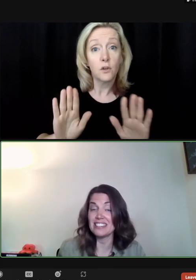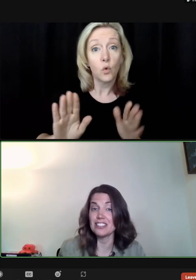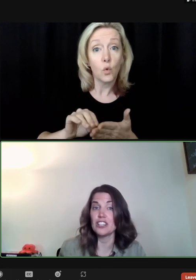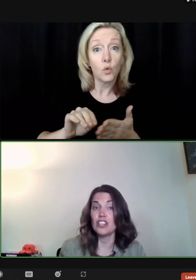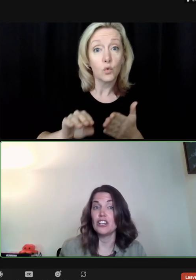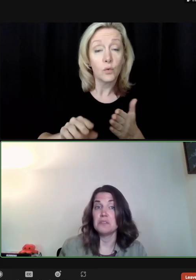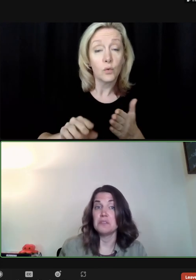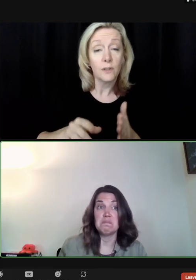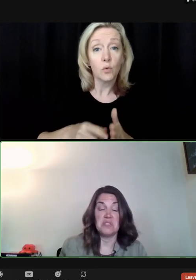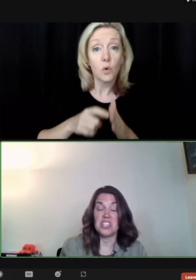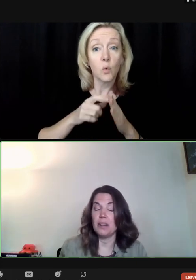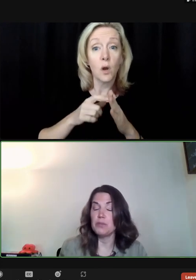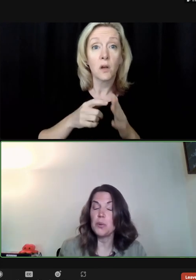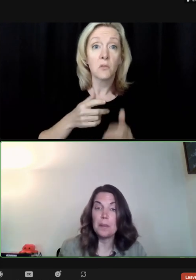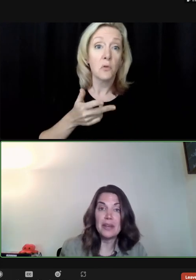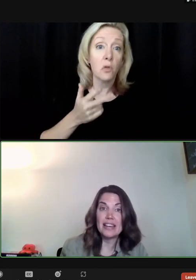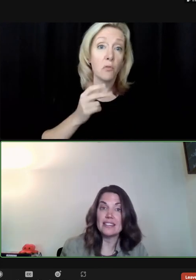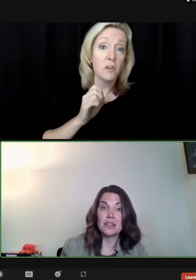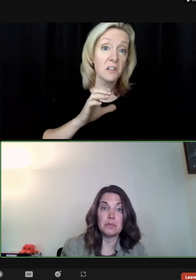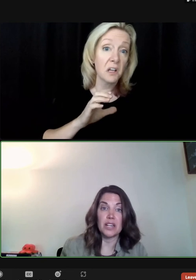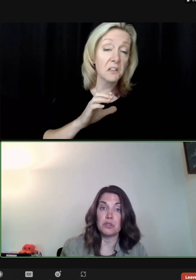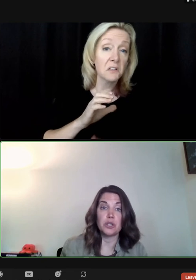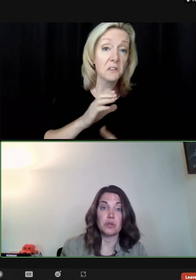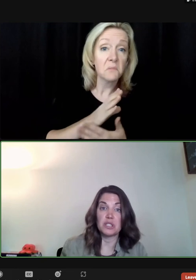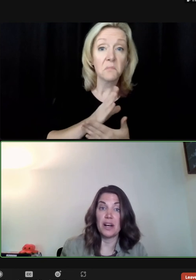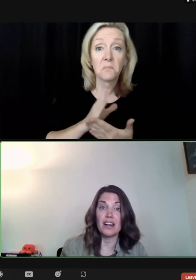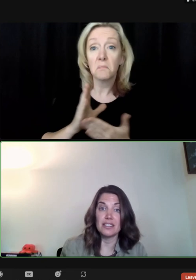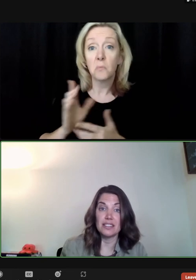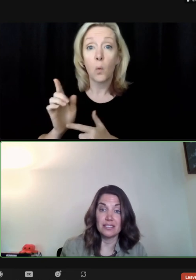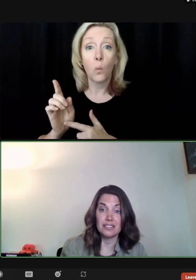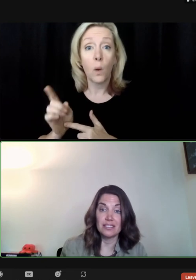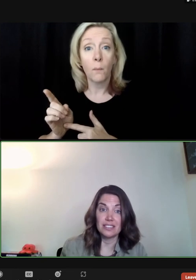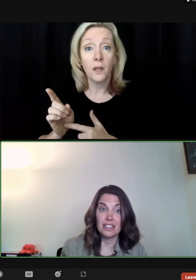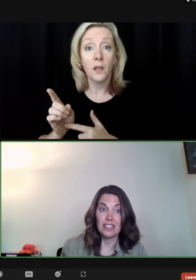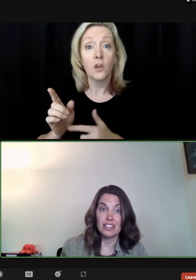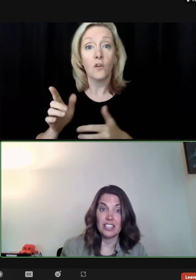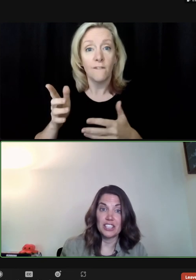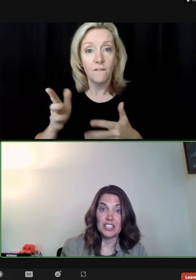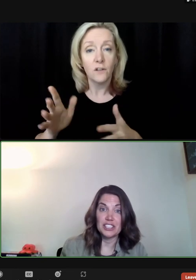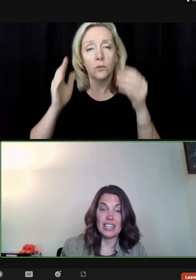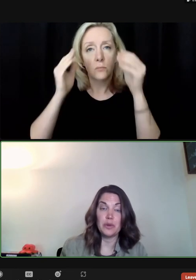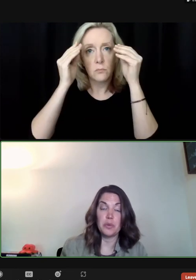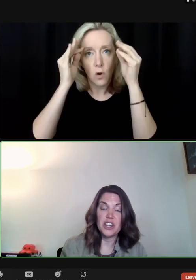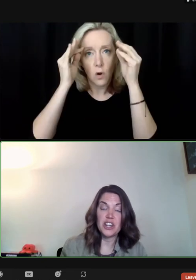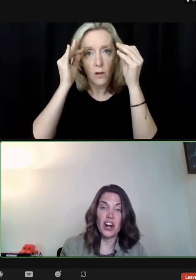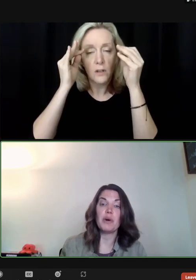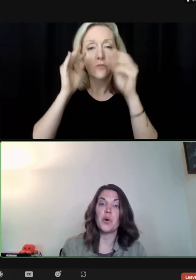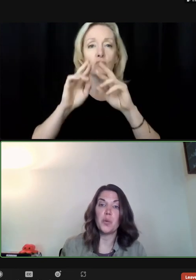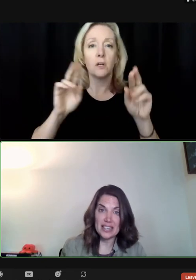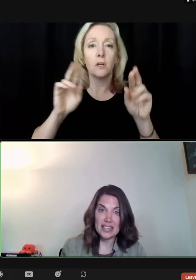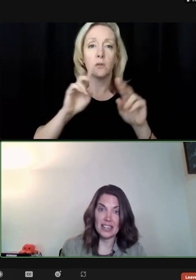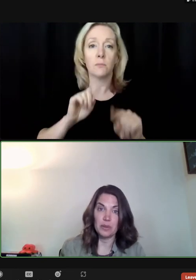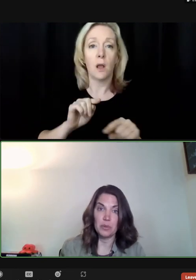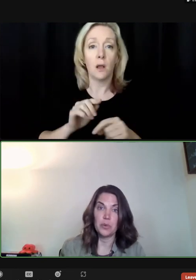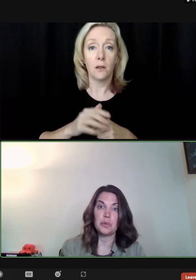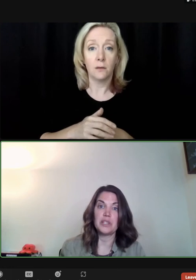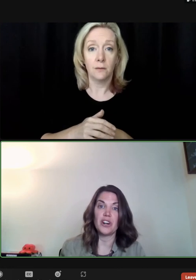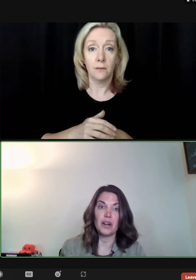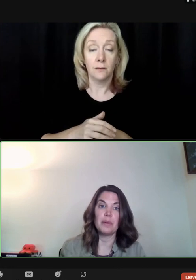30 seconds to up to a minute sometimes to respond. Right? When we talk about